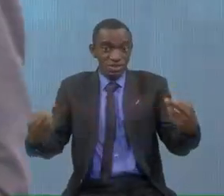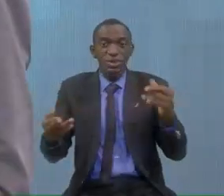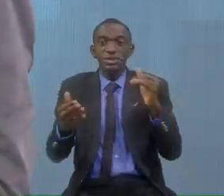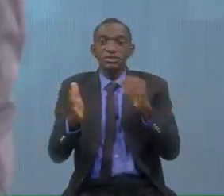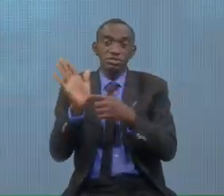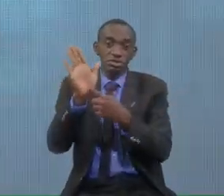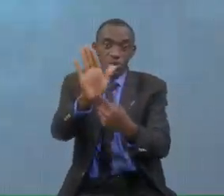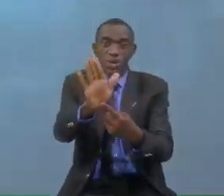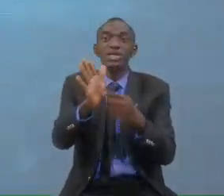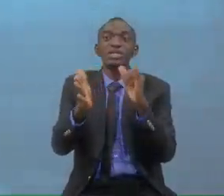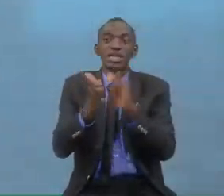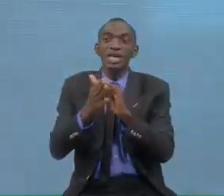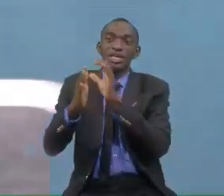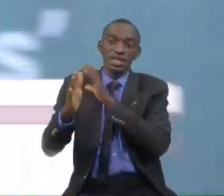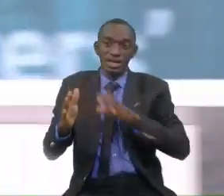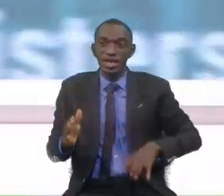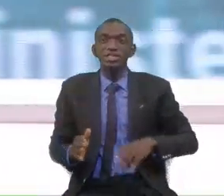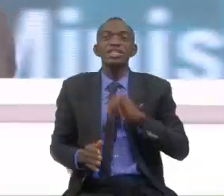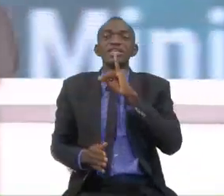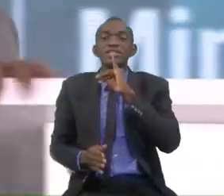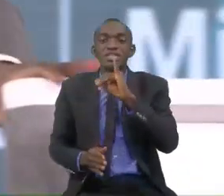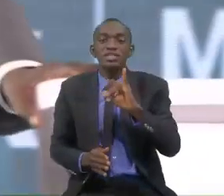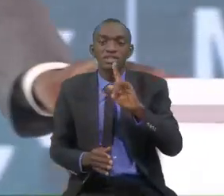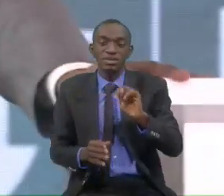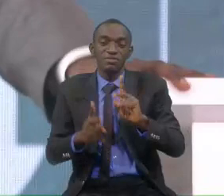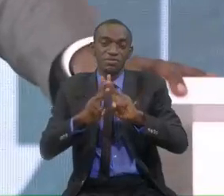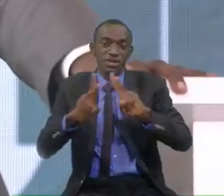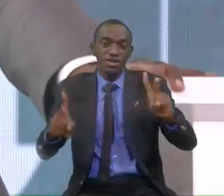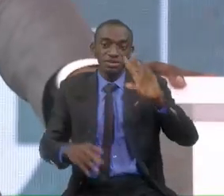the very Son of God. He shall receive power,